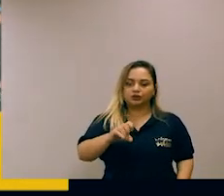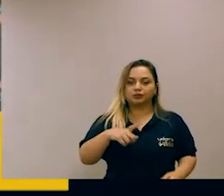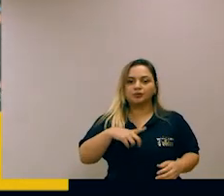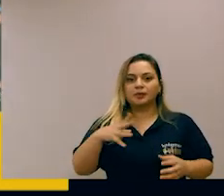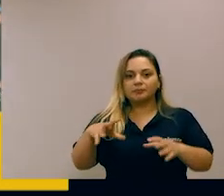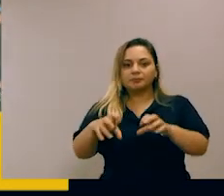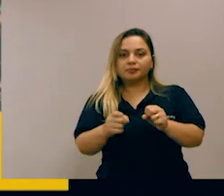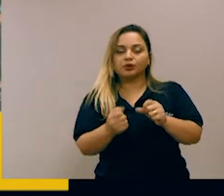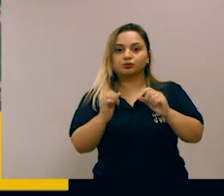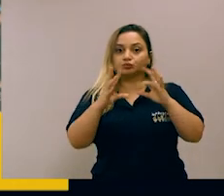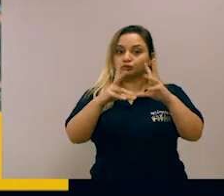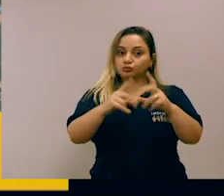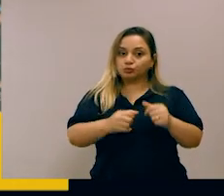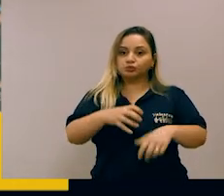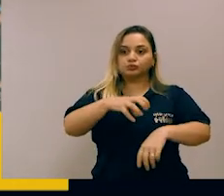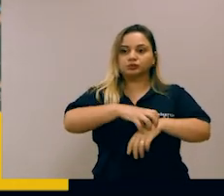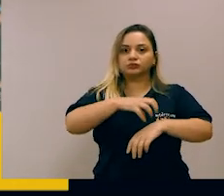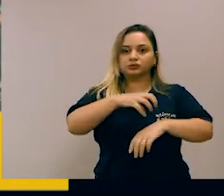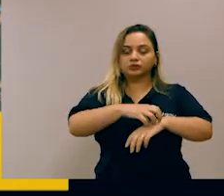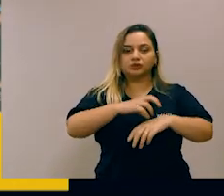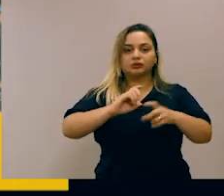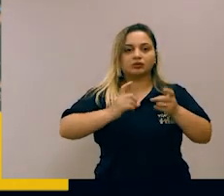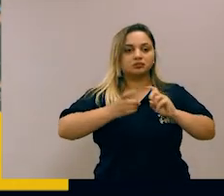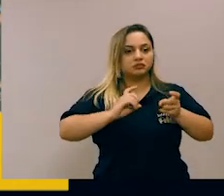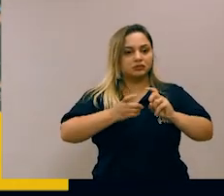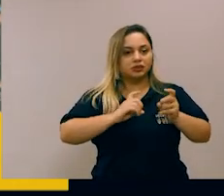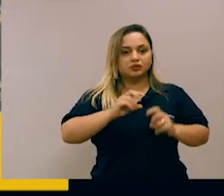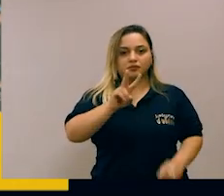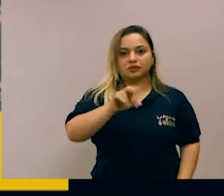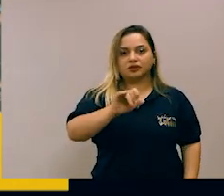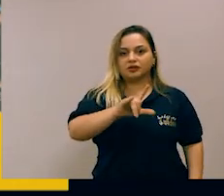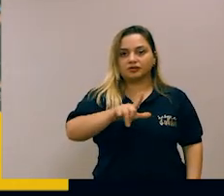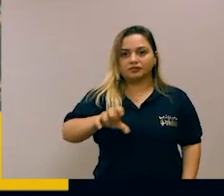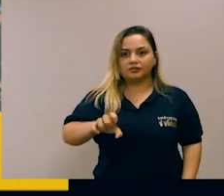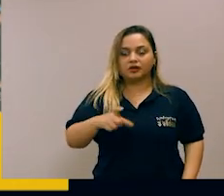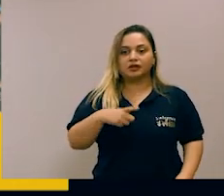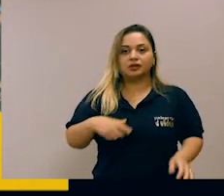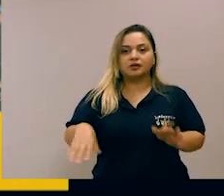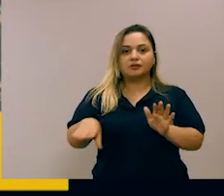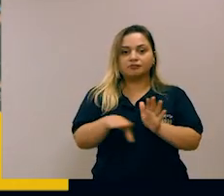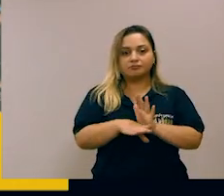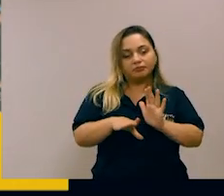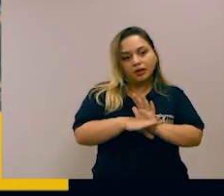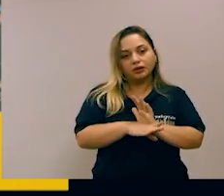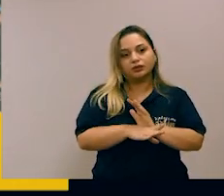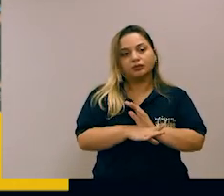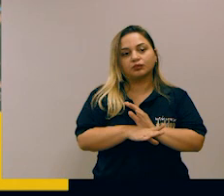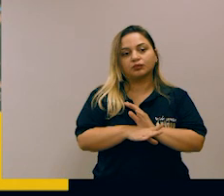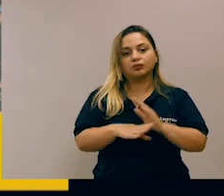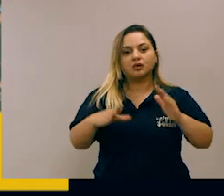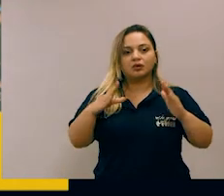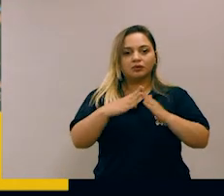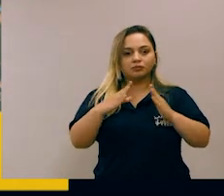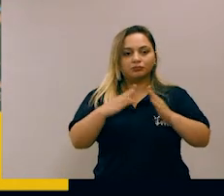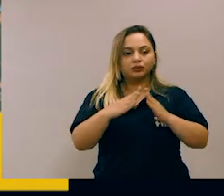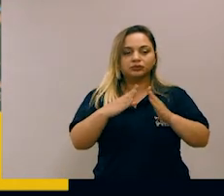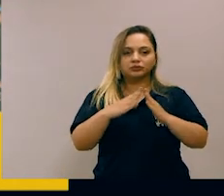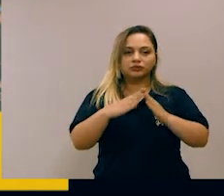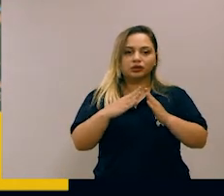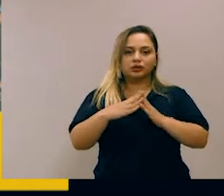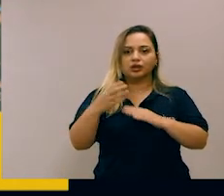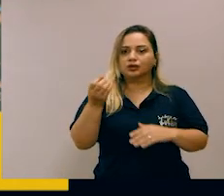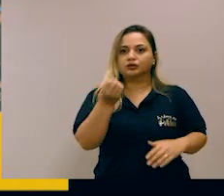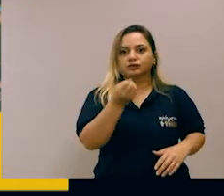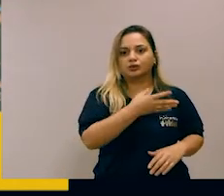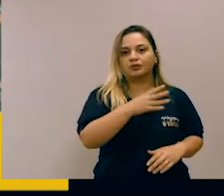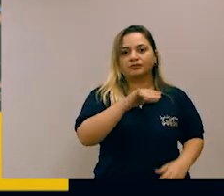all of the administrative offices of Vale, the cafeterias. It went to the